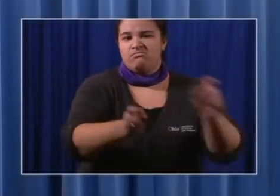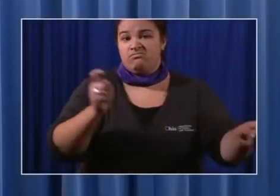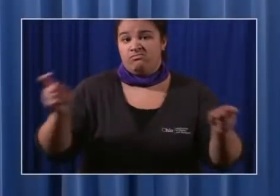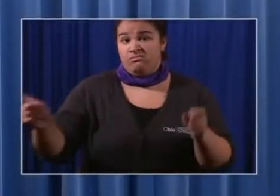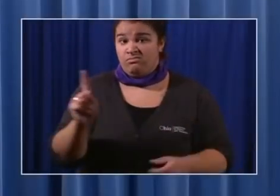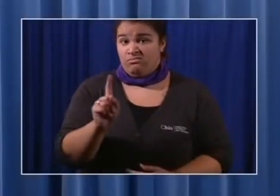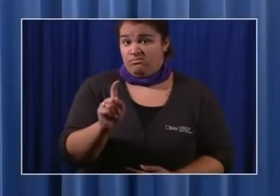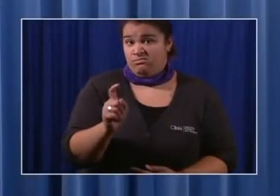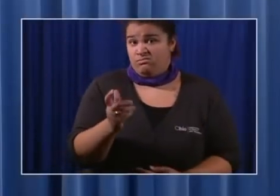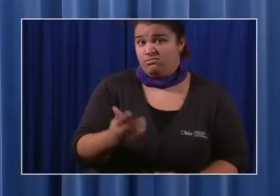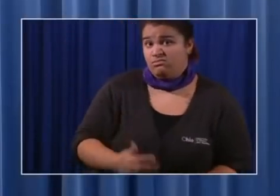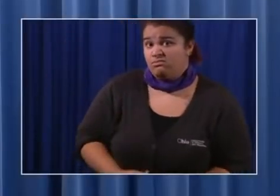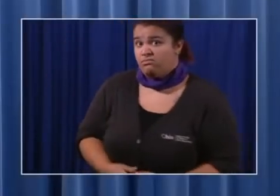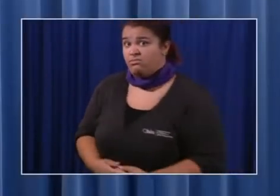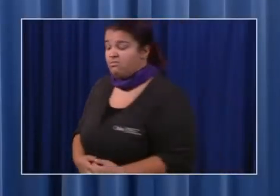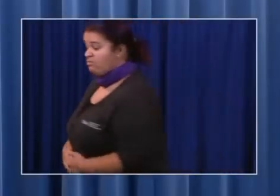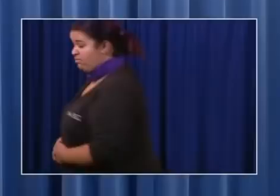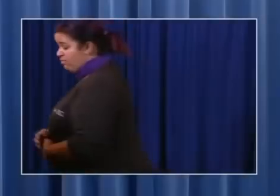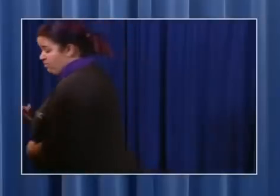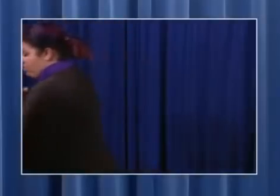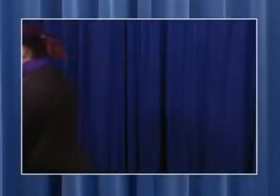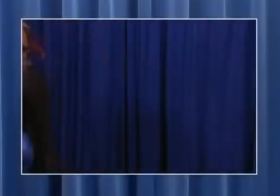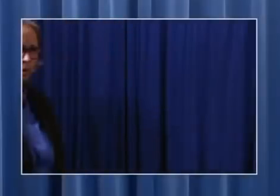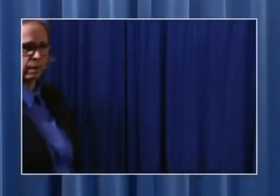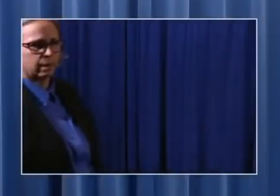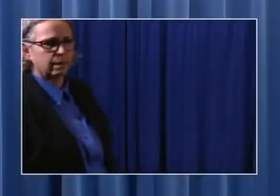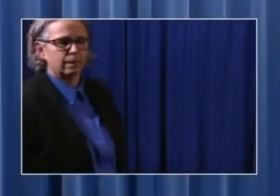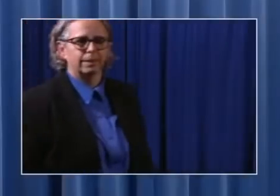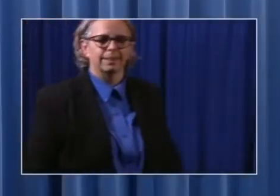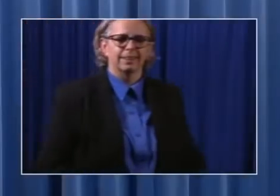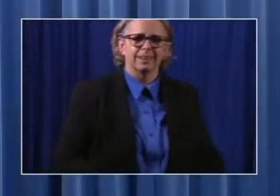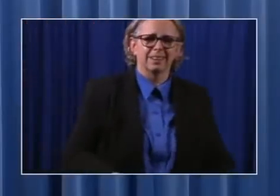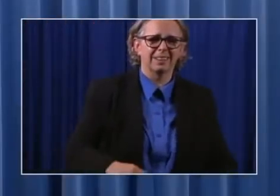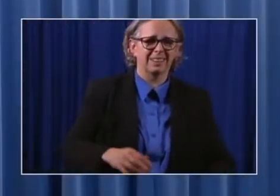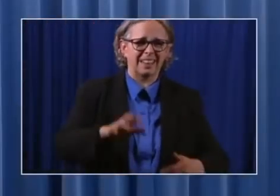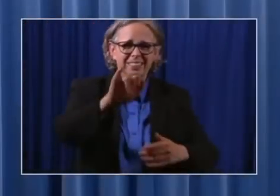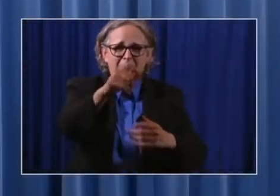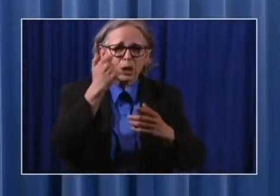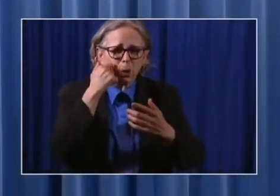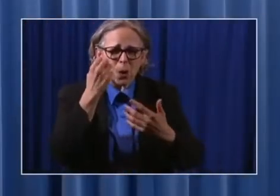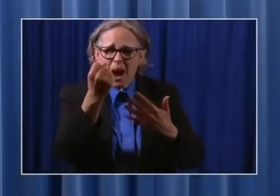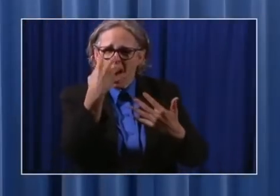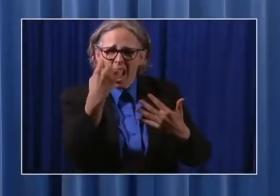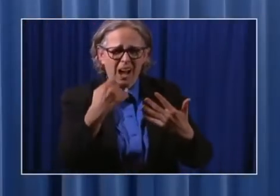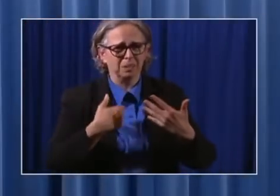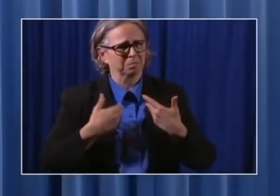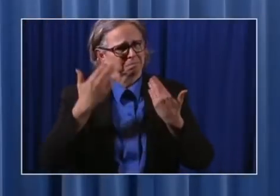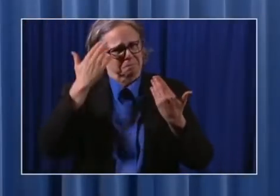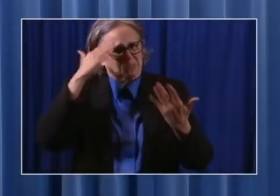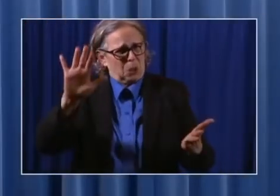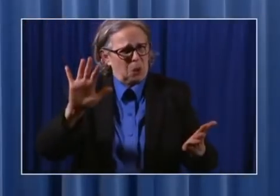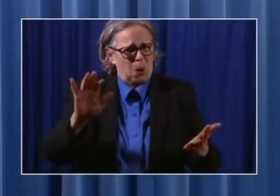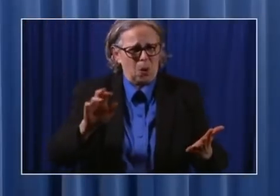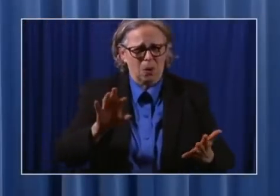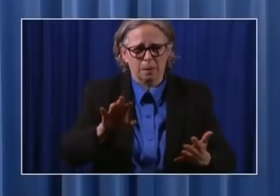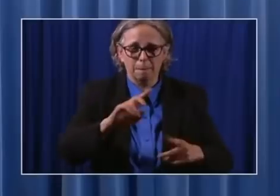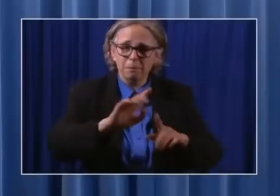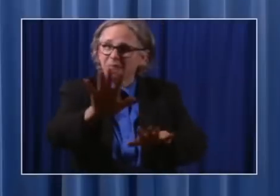I don't know you know, all the facts, but I will tell you that